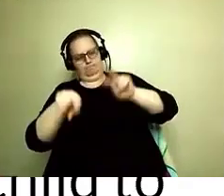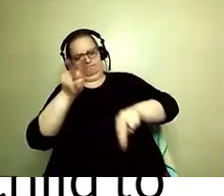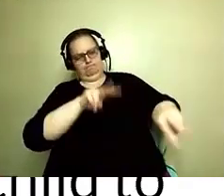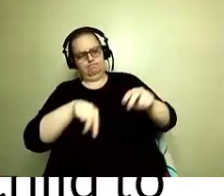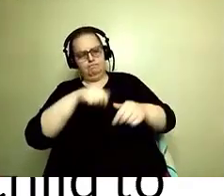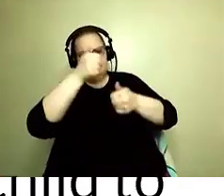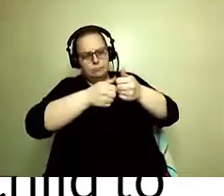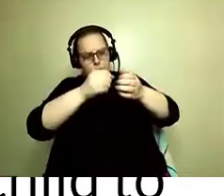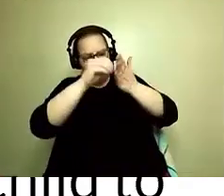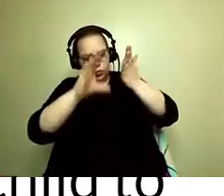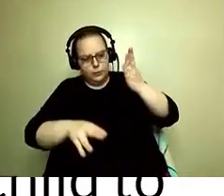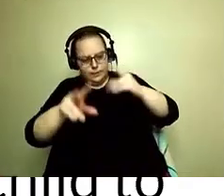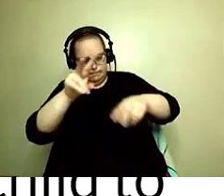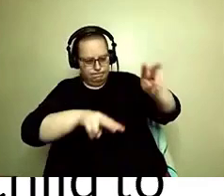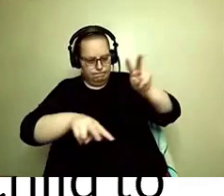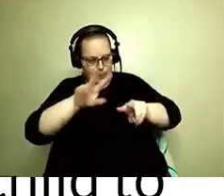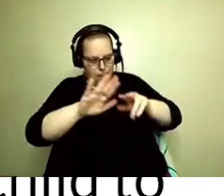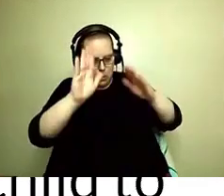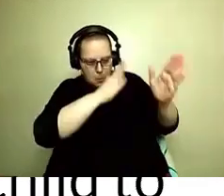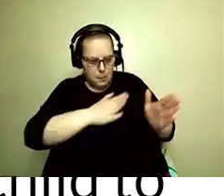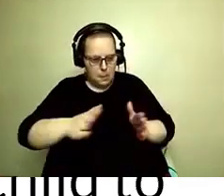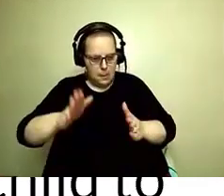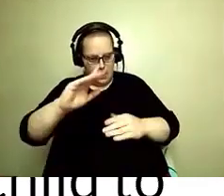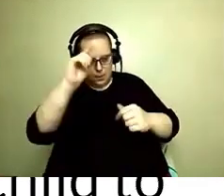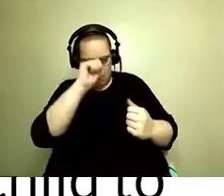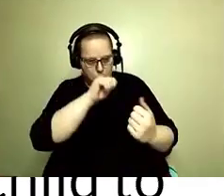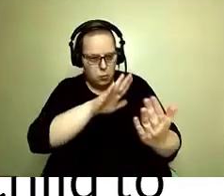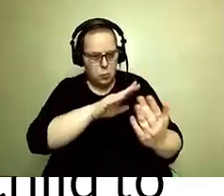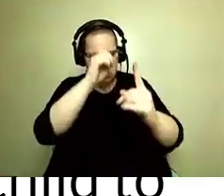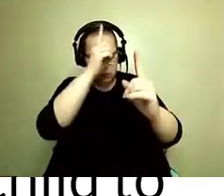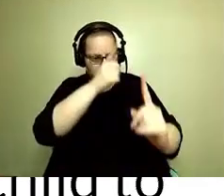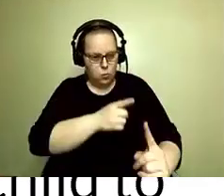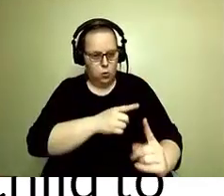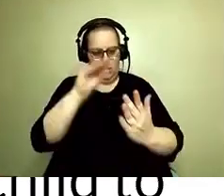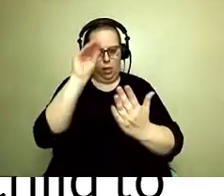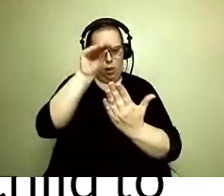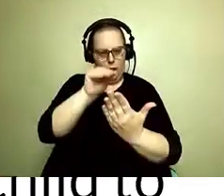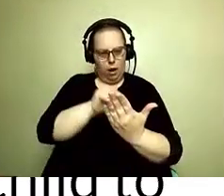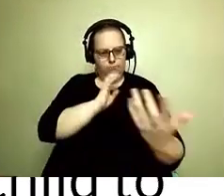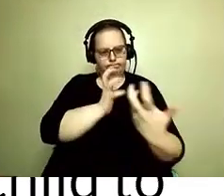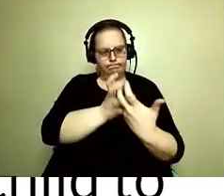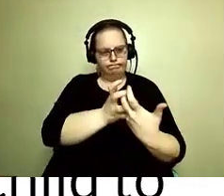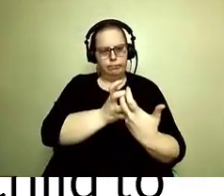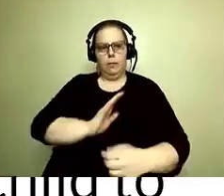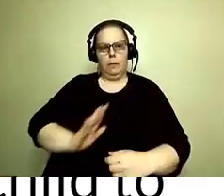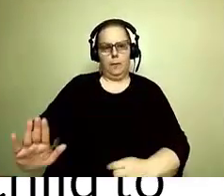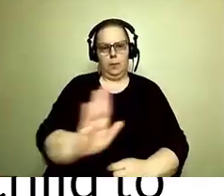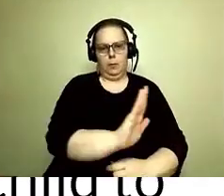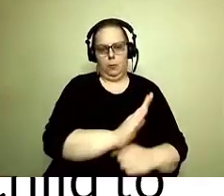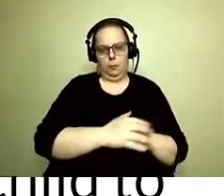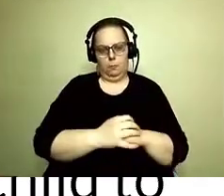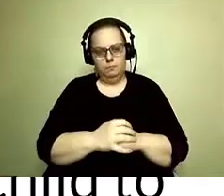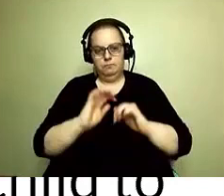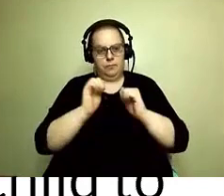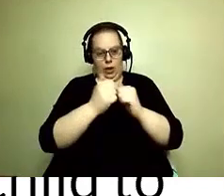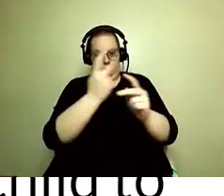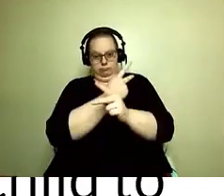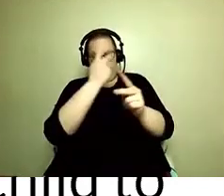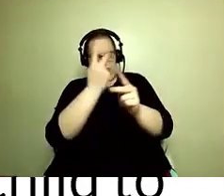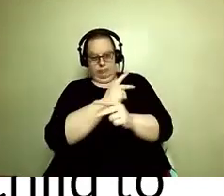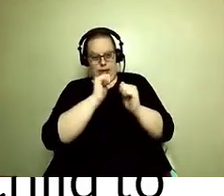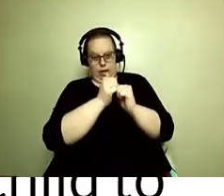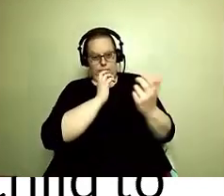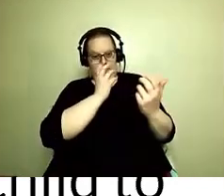where IEP teams get information about particular students is through the evaluation process, at least in